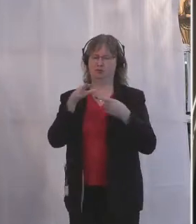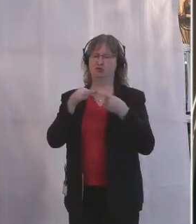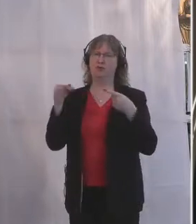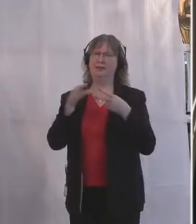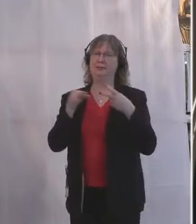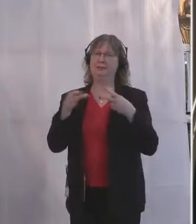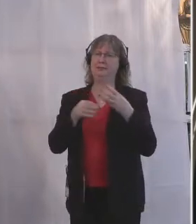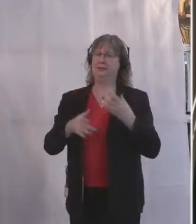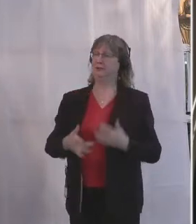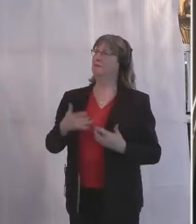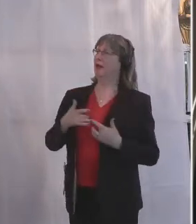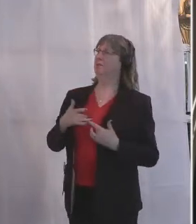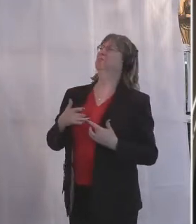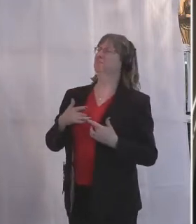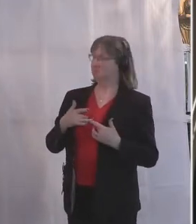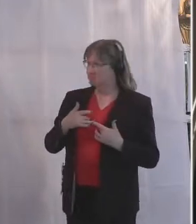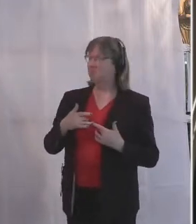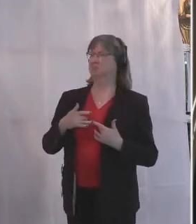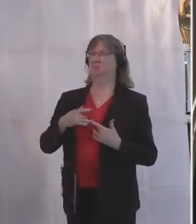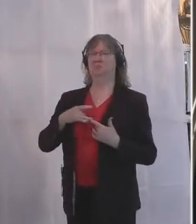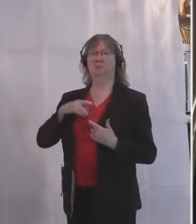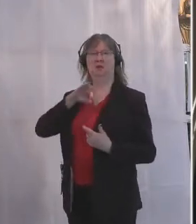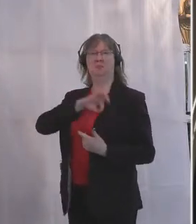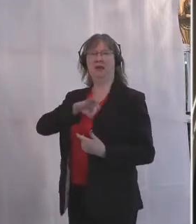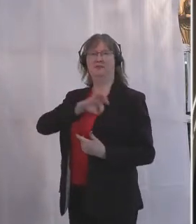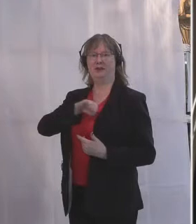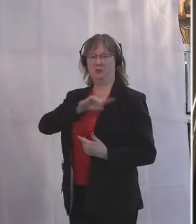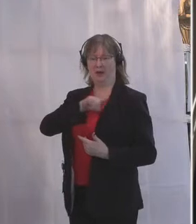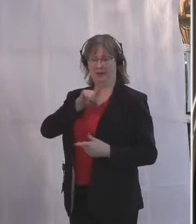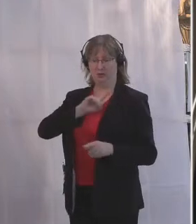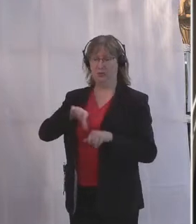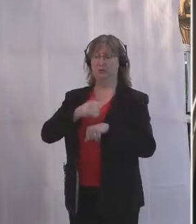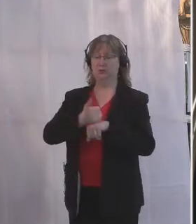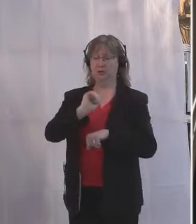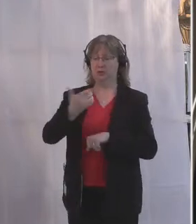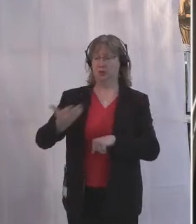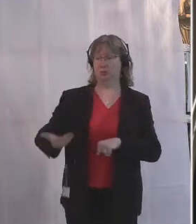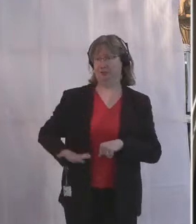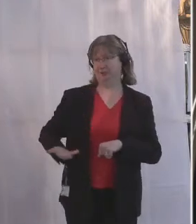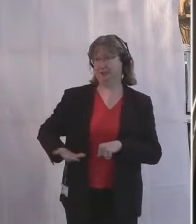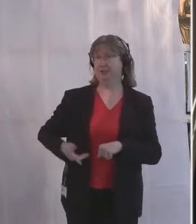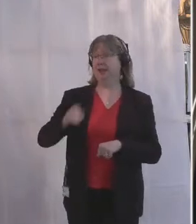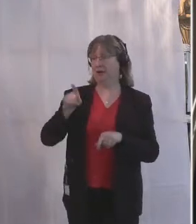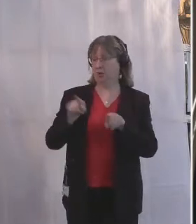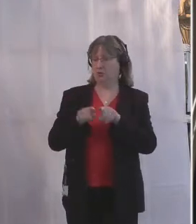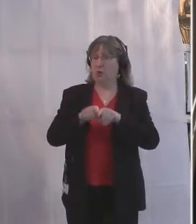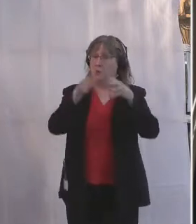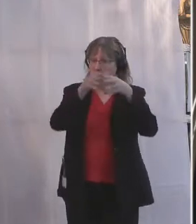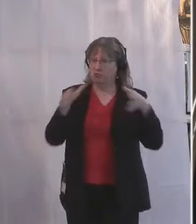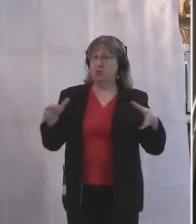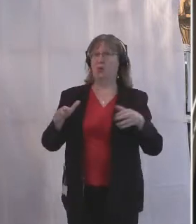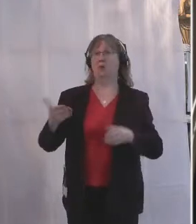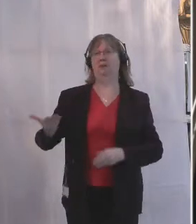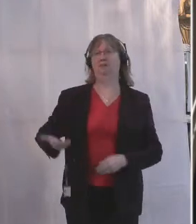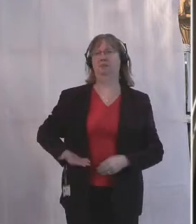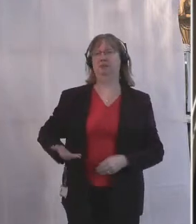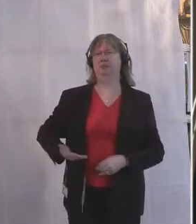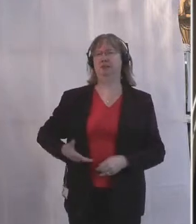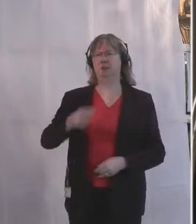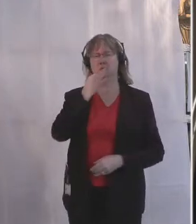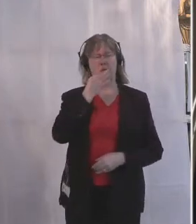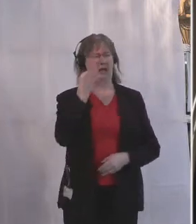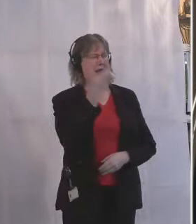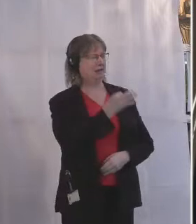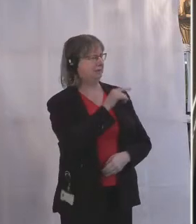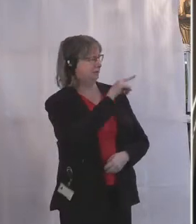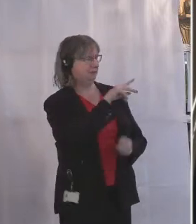advantage when you were starting the business and scaling the business. So I'm going to ask both of you, maybe just tell us why